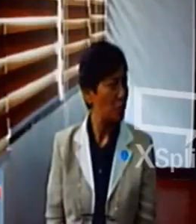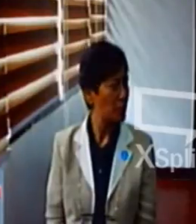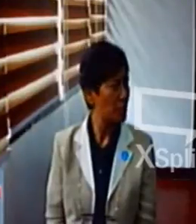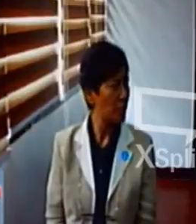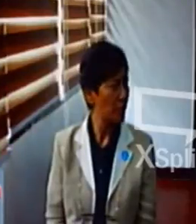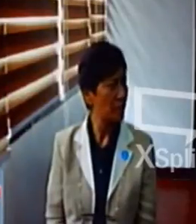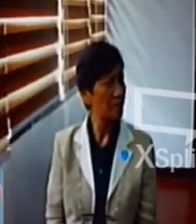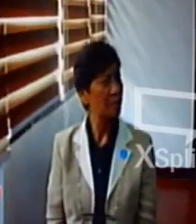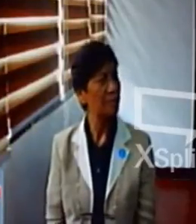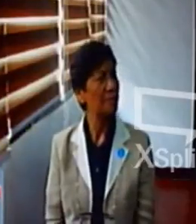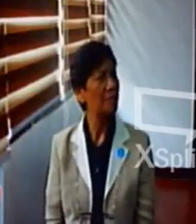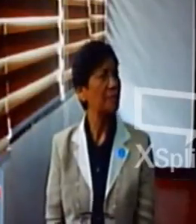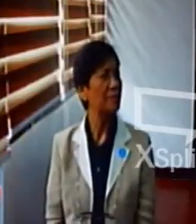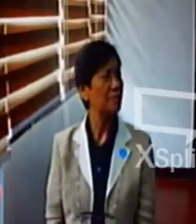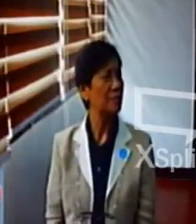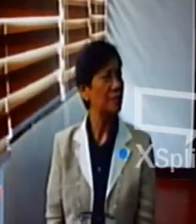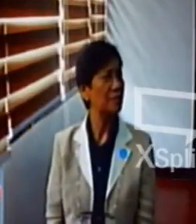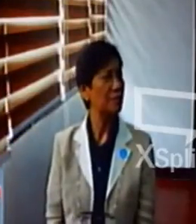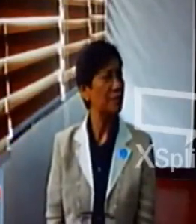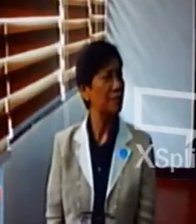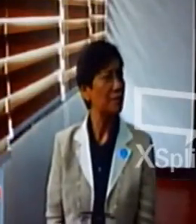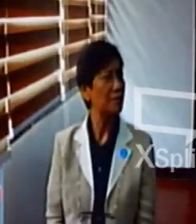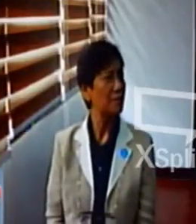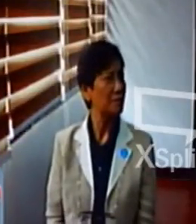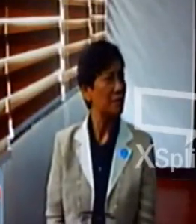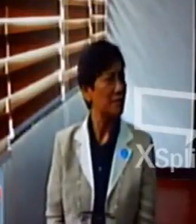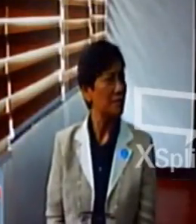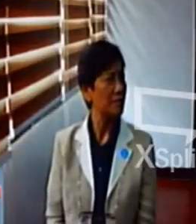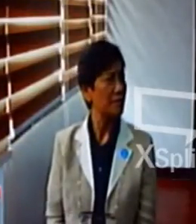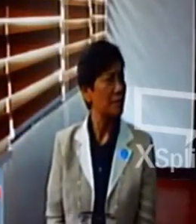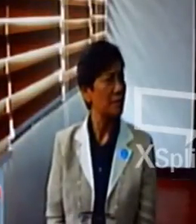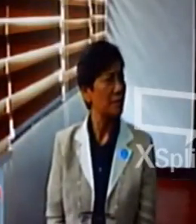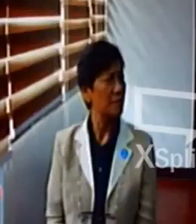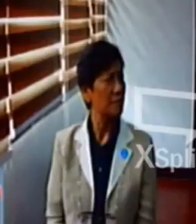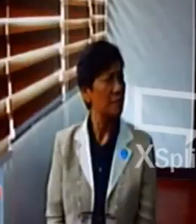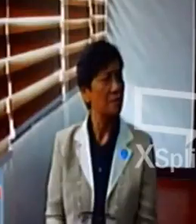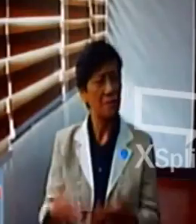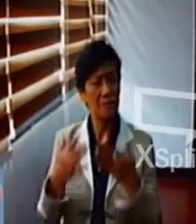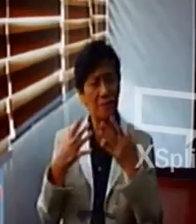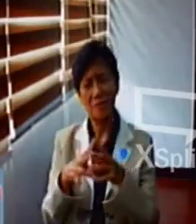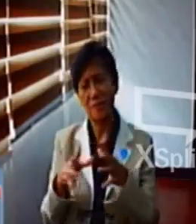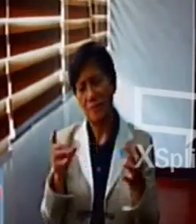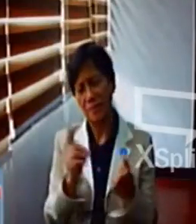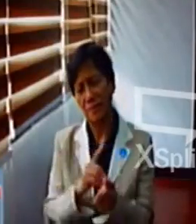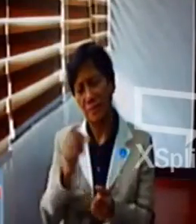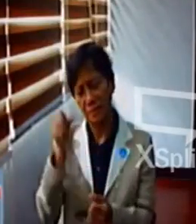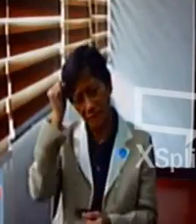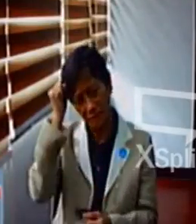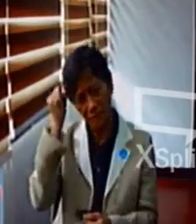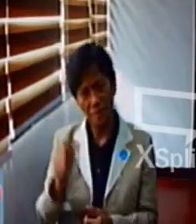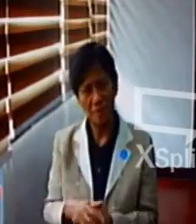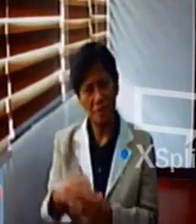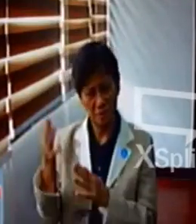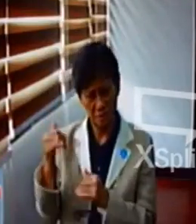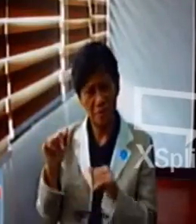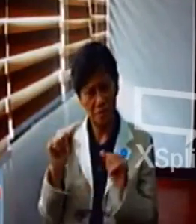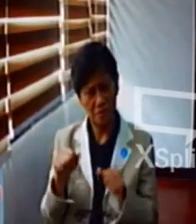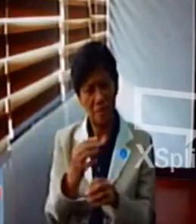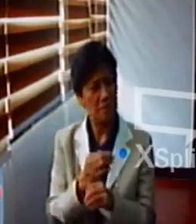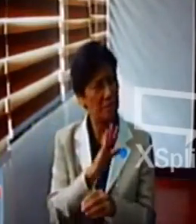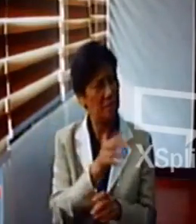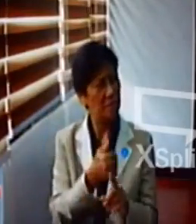Santos. May Dr. Santos be excused, Your Honors. All right, thank you very much, Dr. Santos. I hope you can make